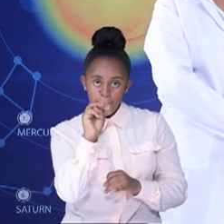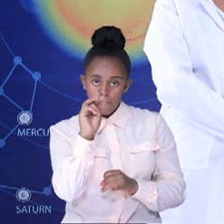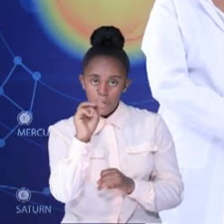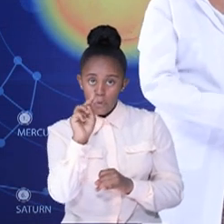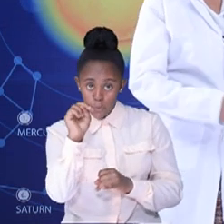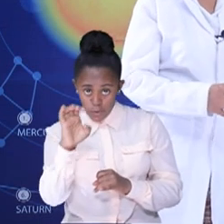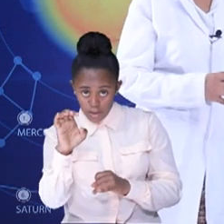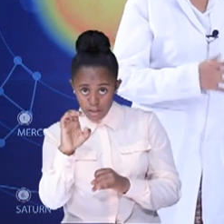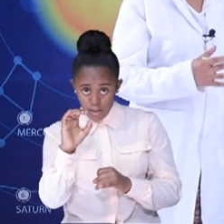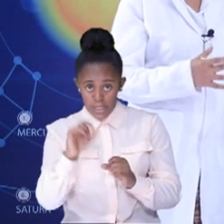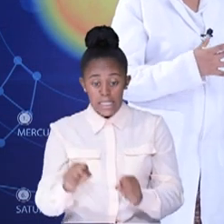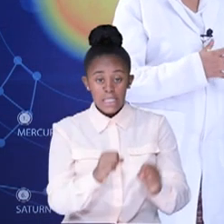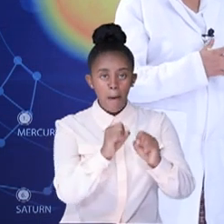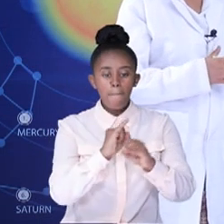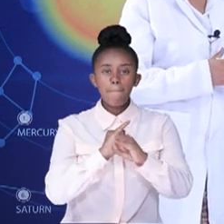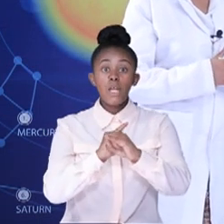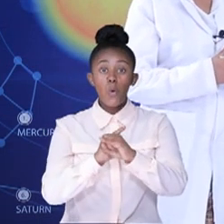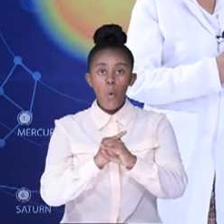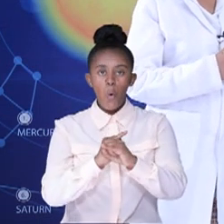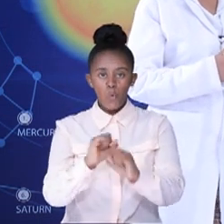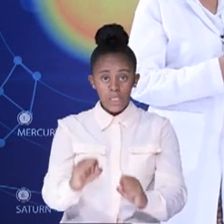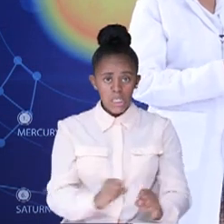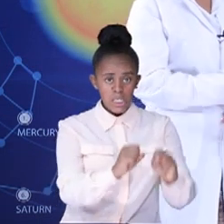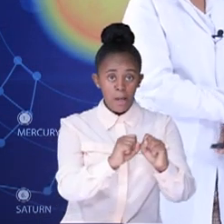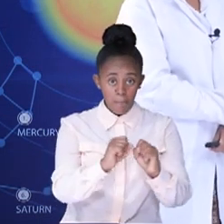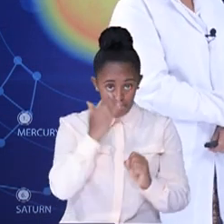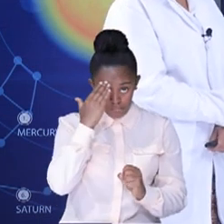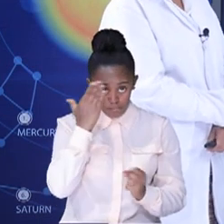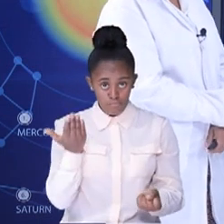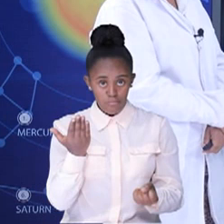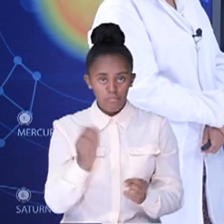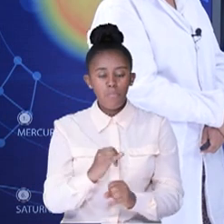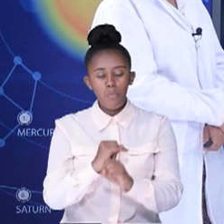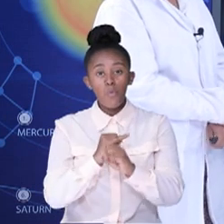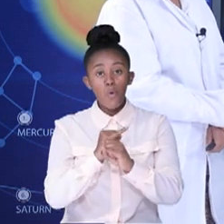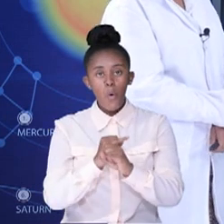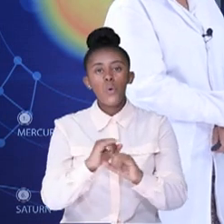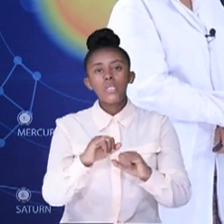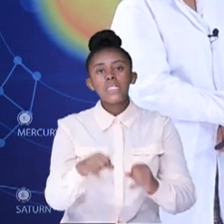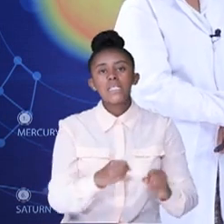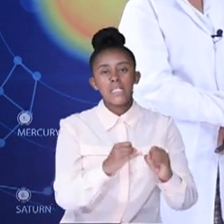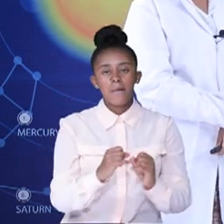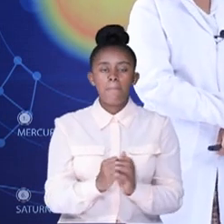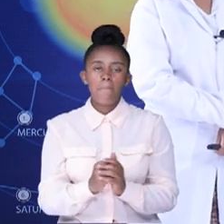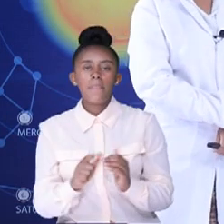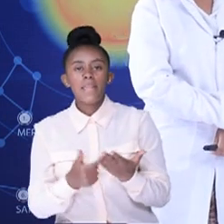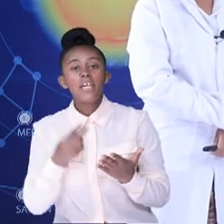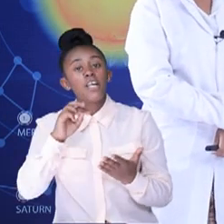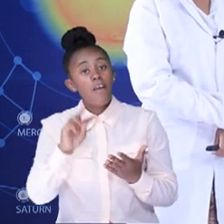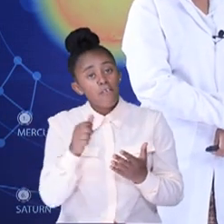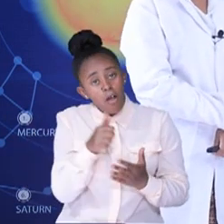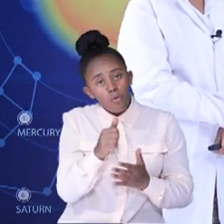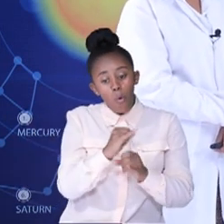learned how HIV affects our immune system in your previous classes. HIV affects the